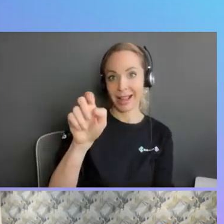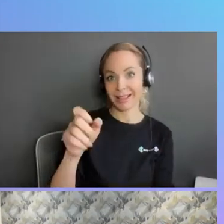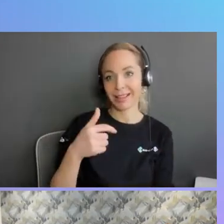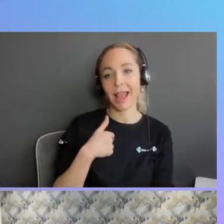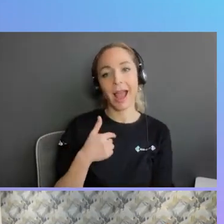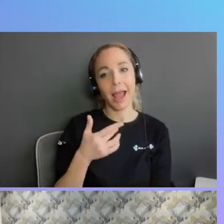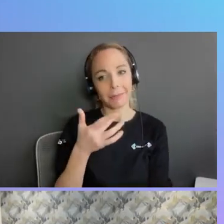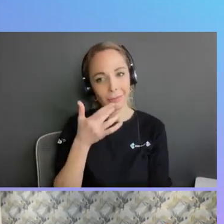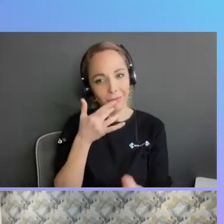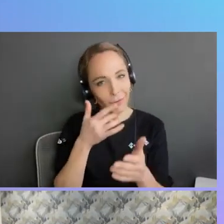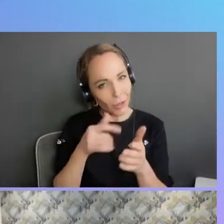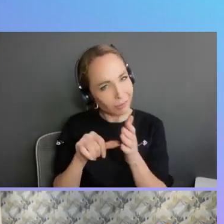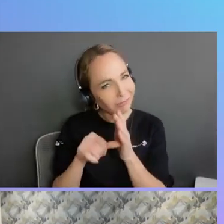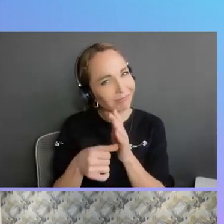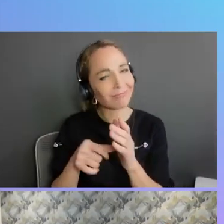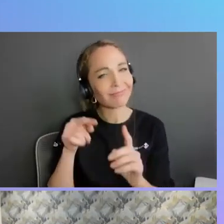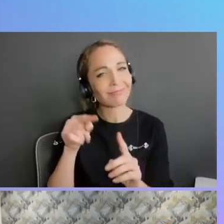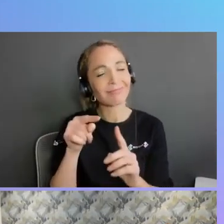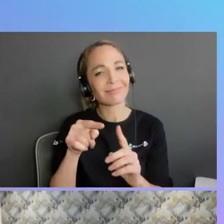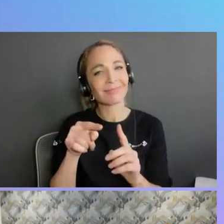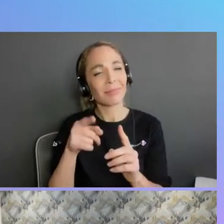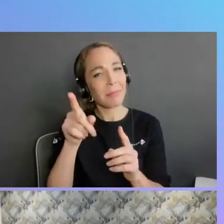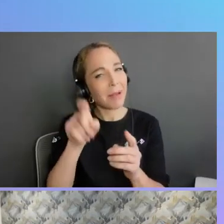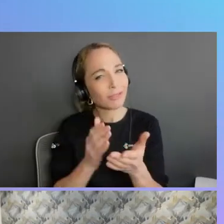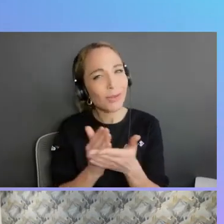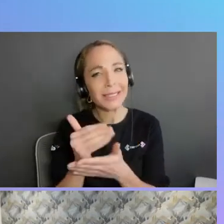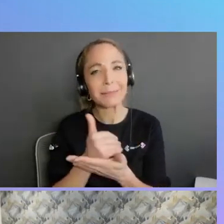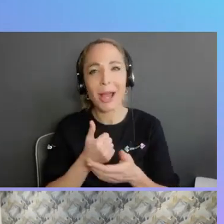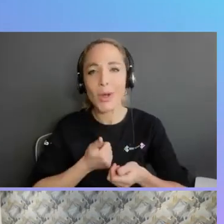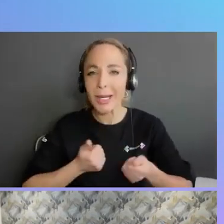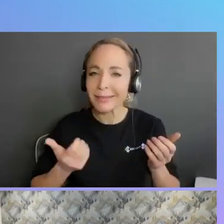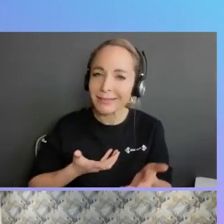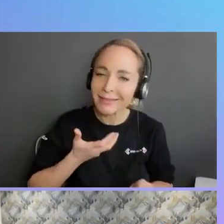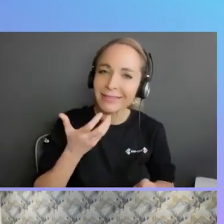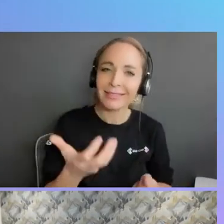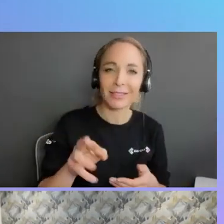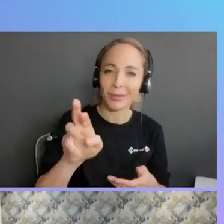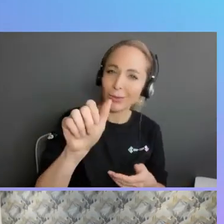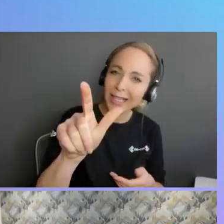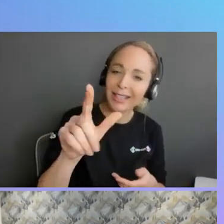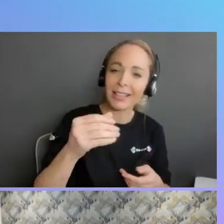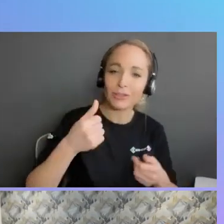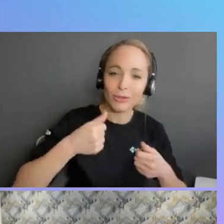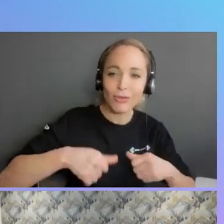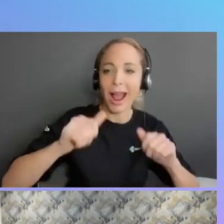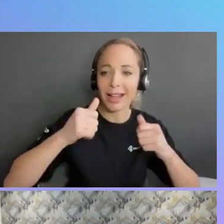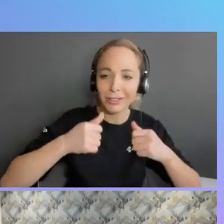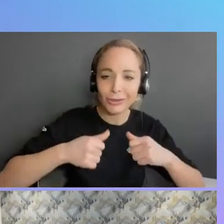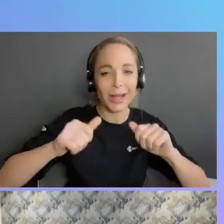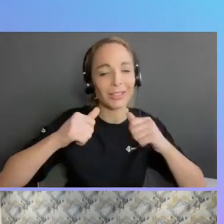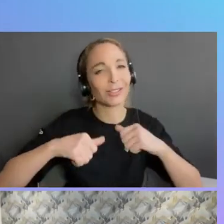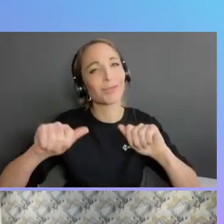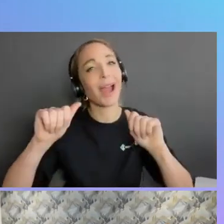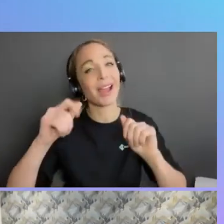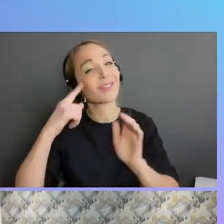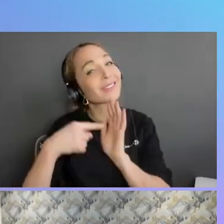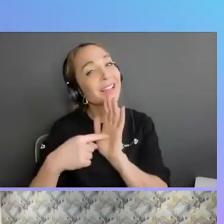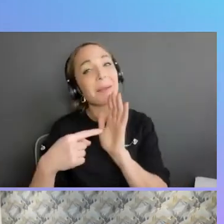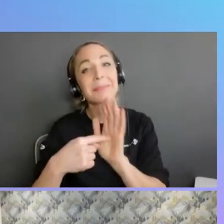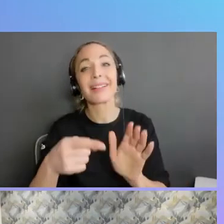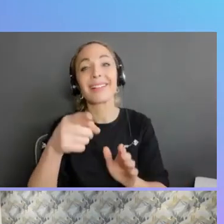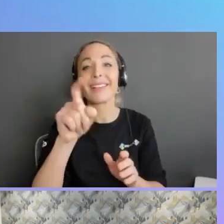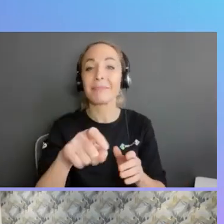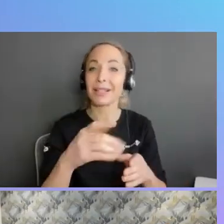be real, and try and try and try. For example, share the wins, but also share the